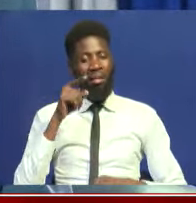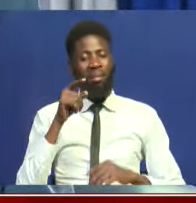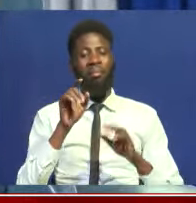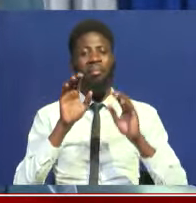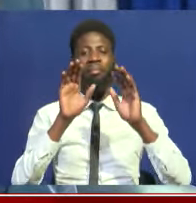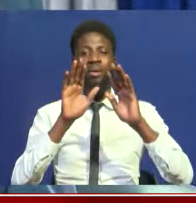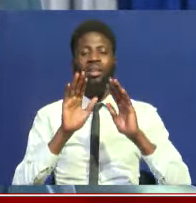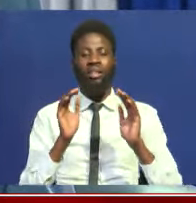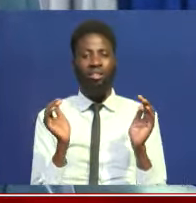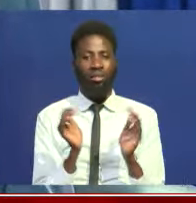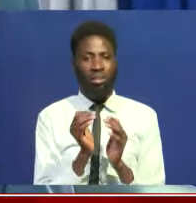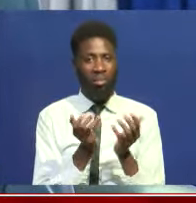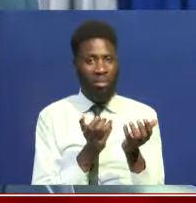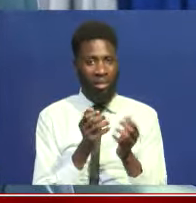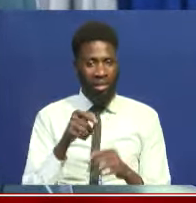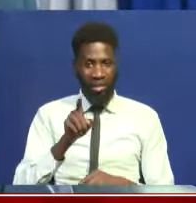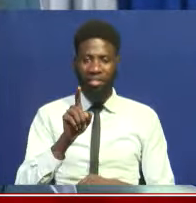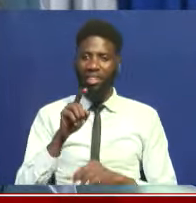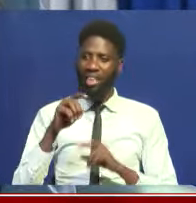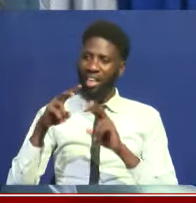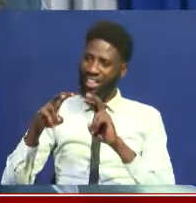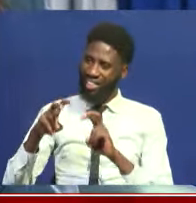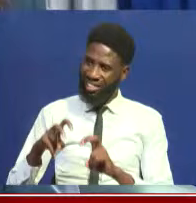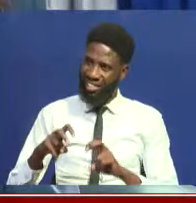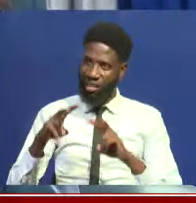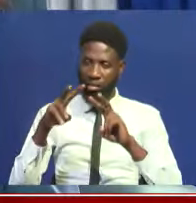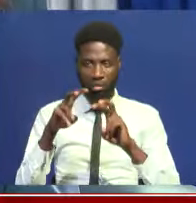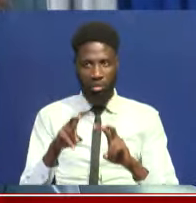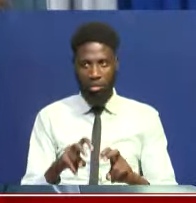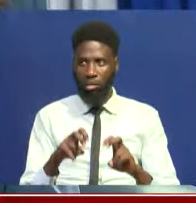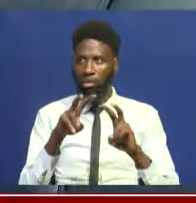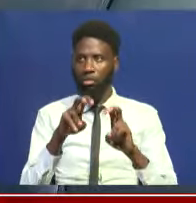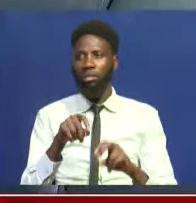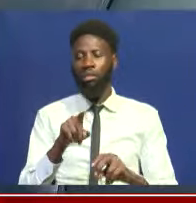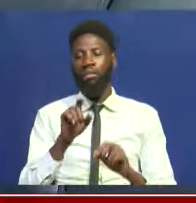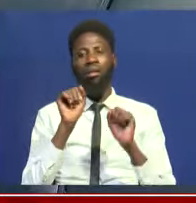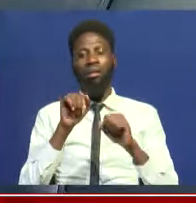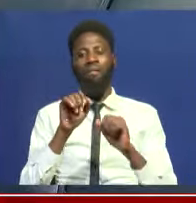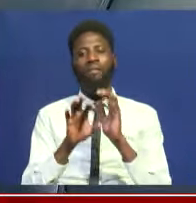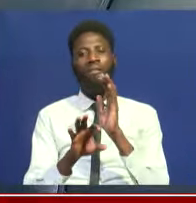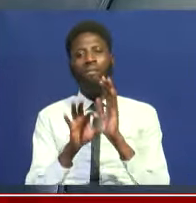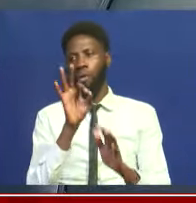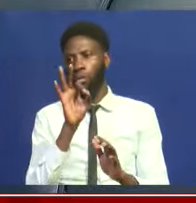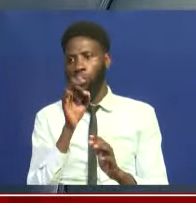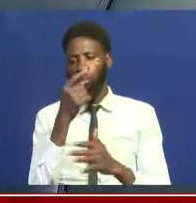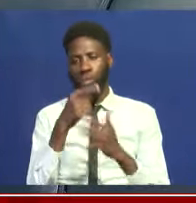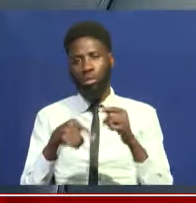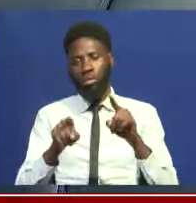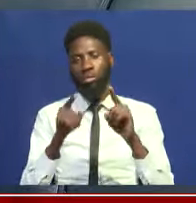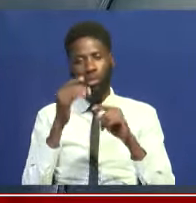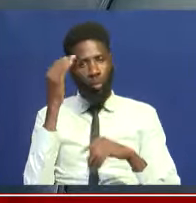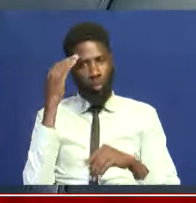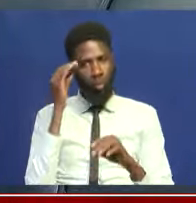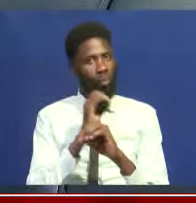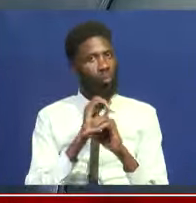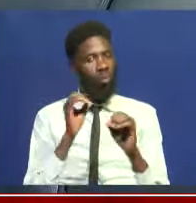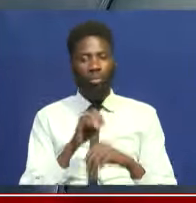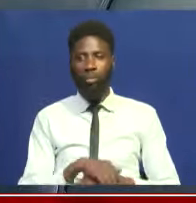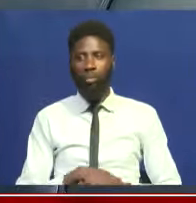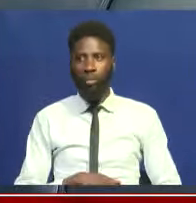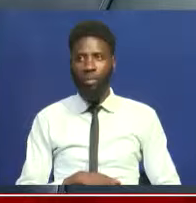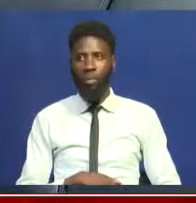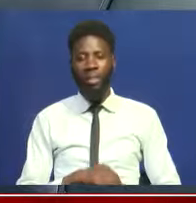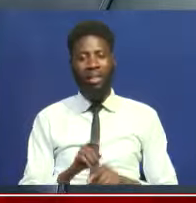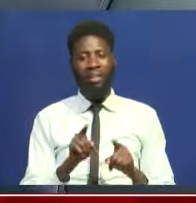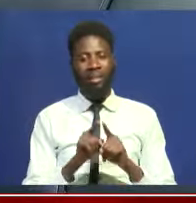small businesses do their homework so that they can uncover what they don't know. It's really, you don't know, as